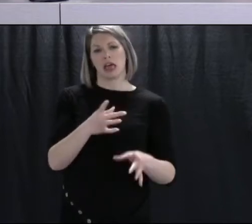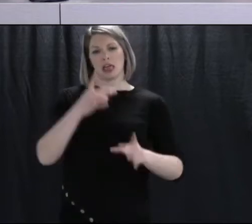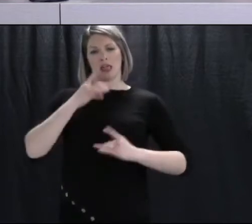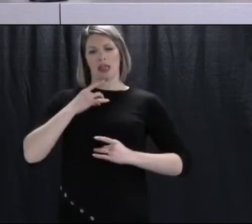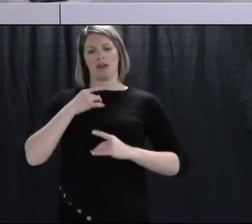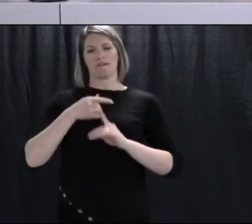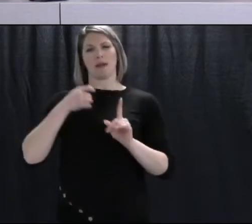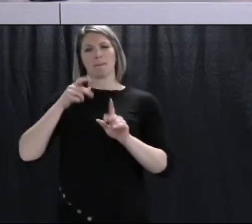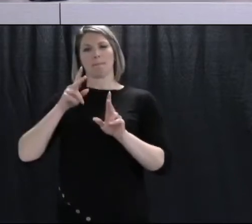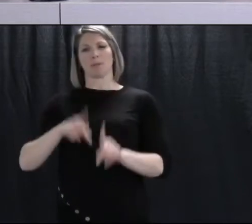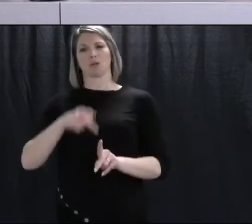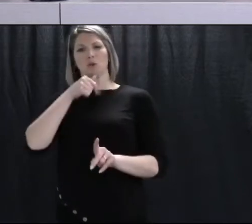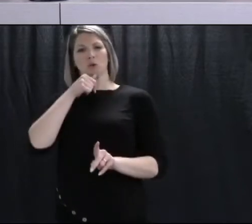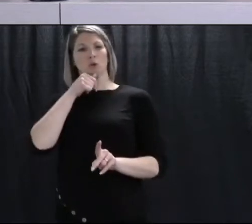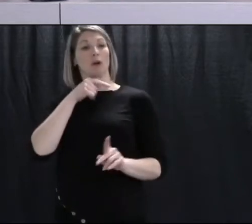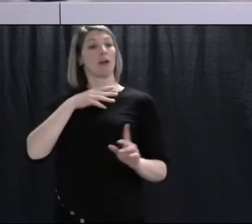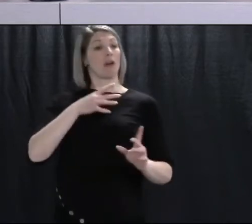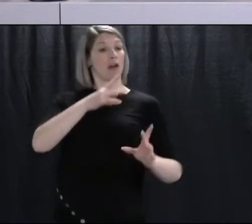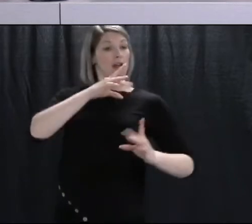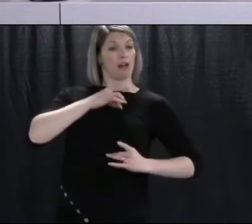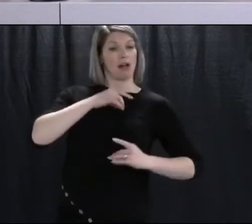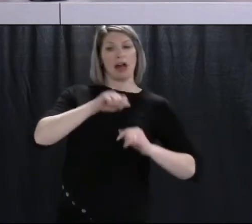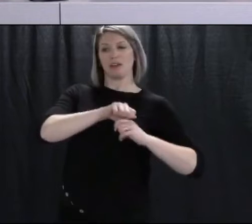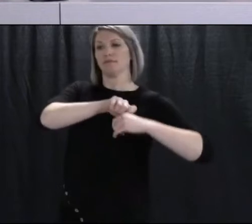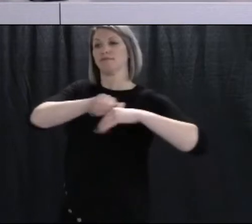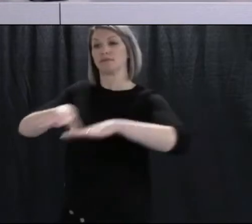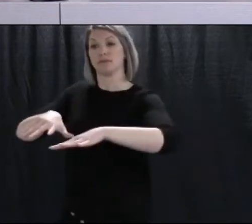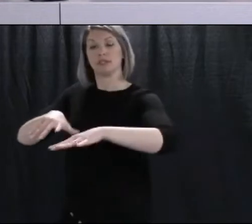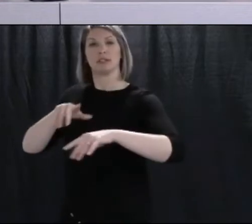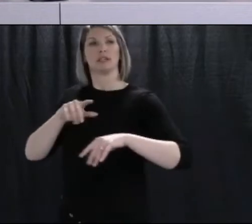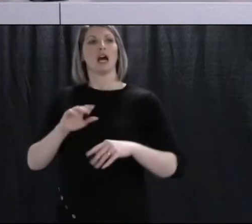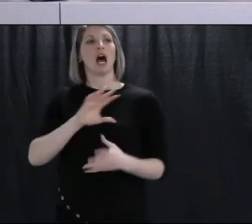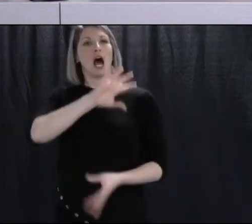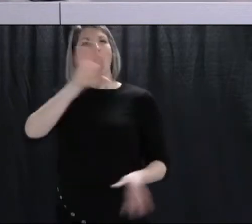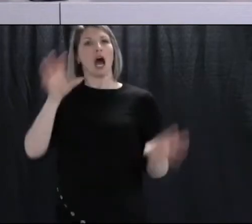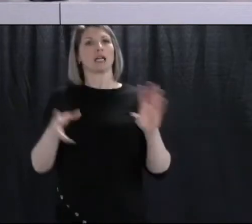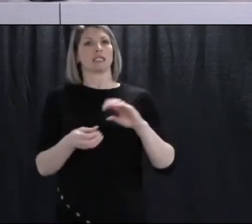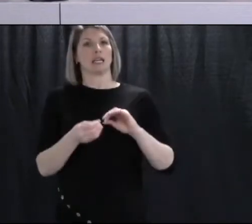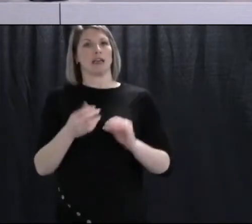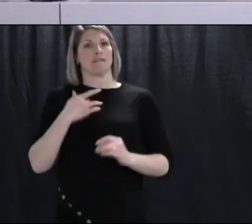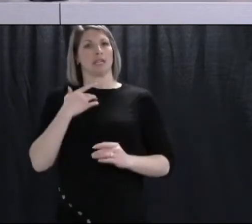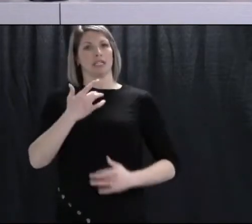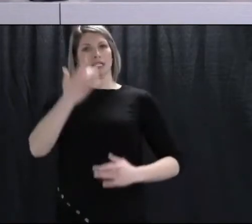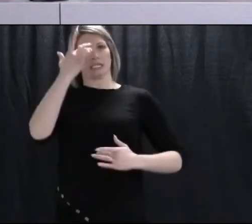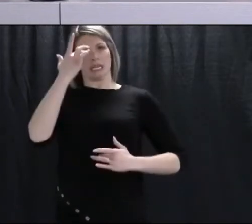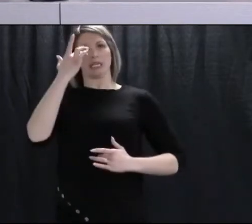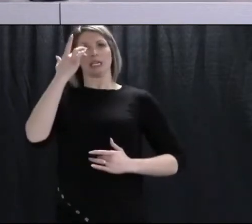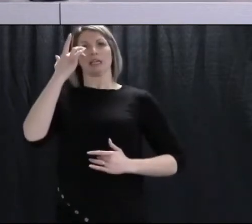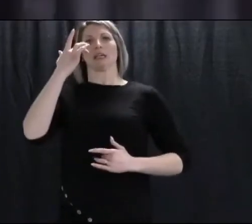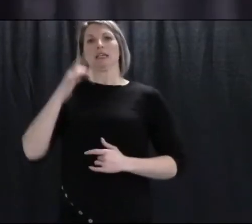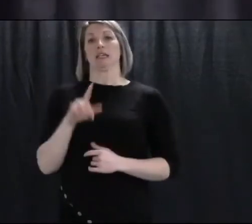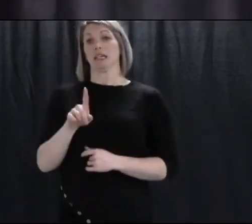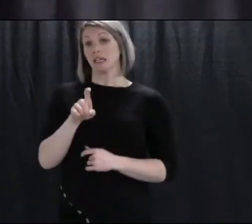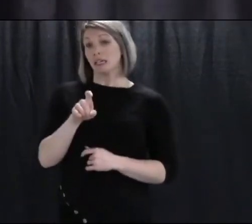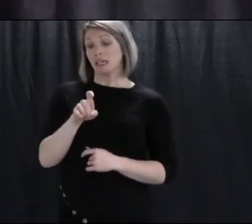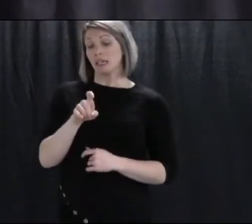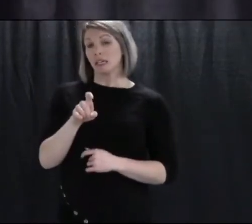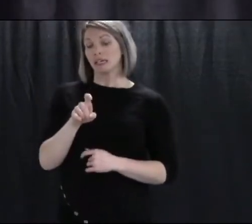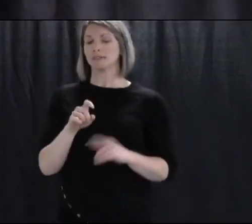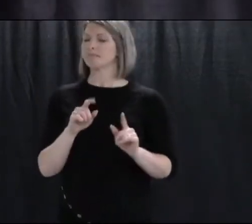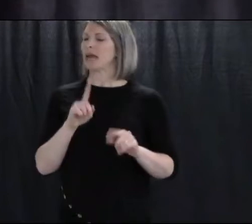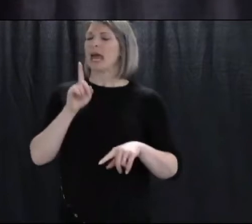At this time, the investigations, as you can imagine, 15 of these cases have come in since late last evening. So I don't